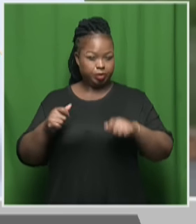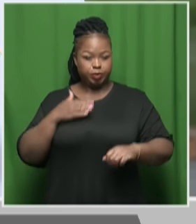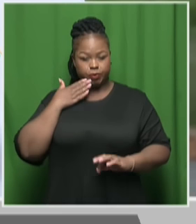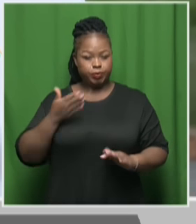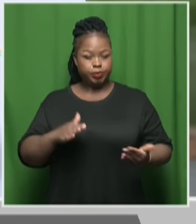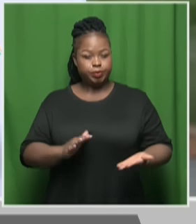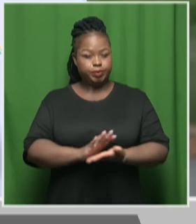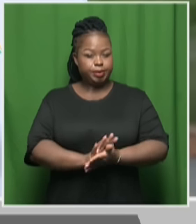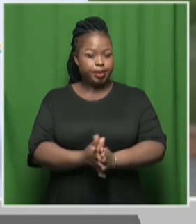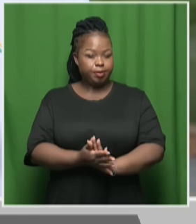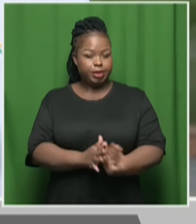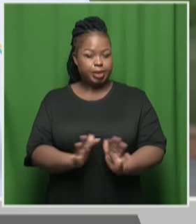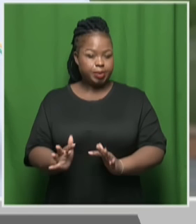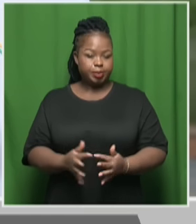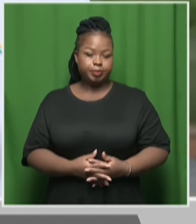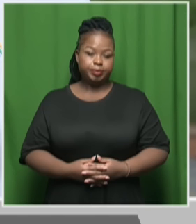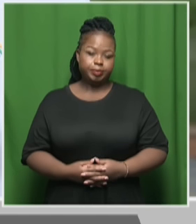and damages?